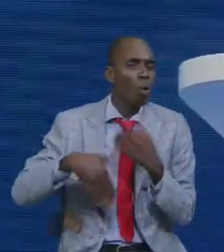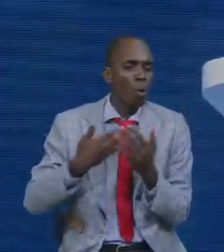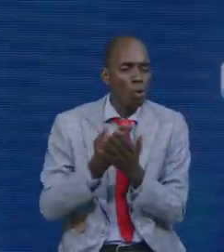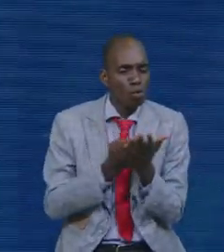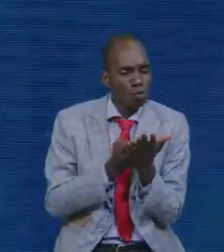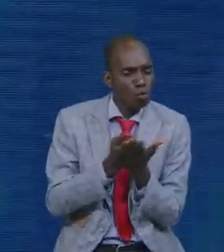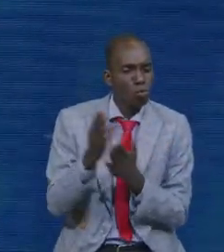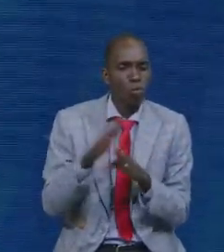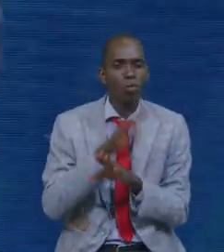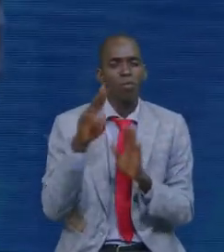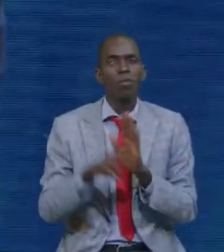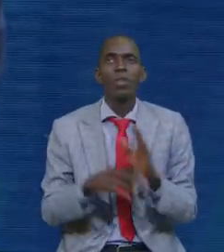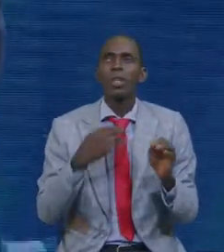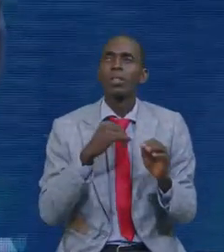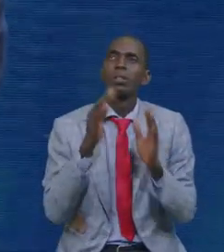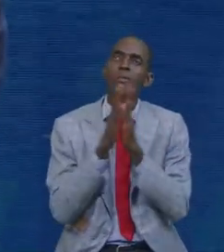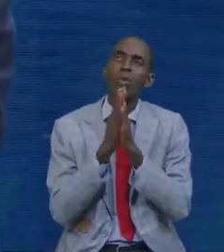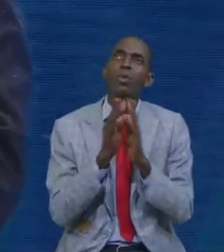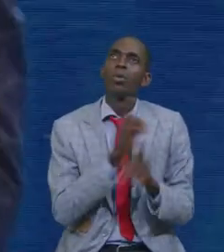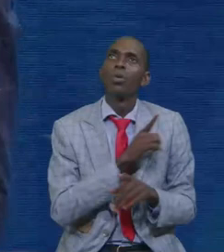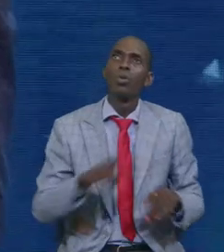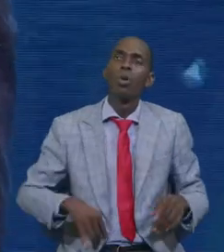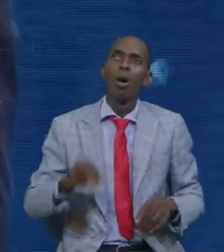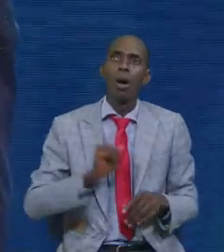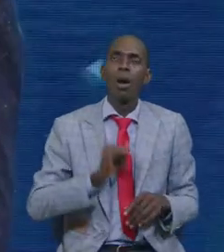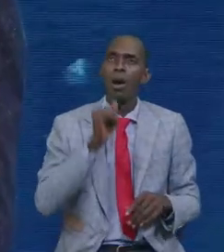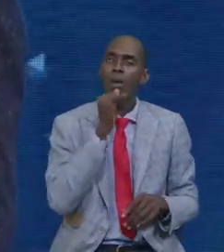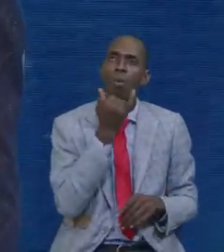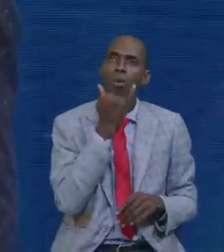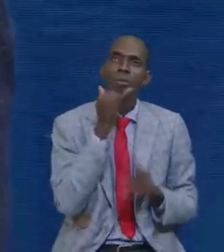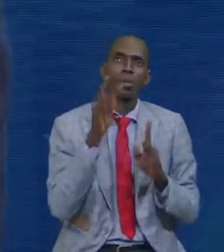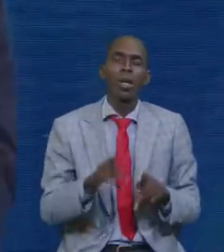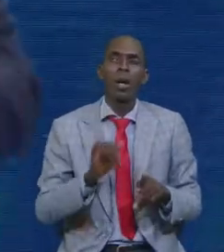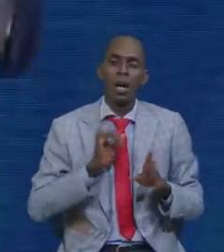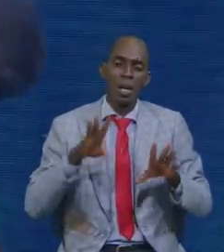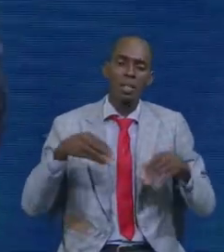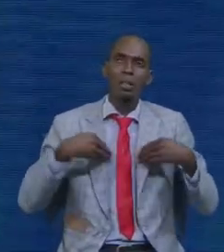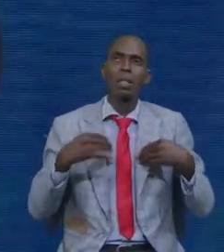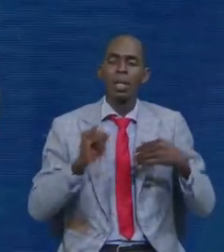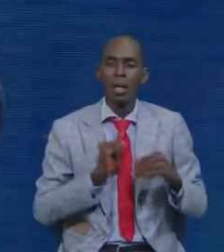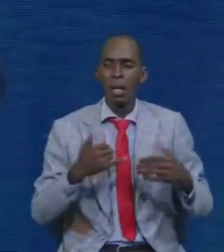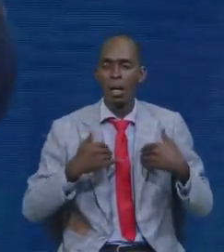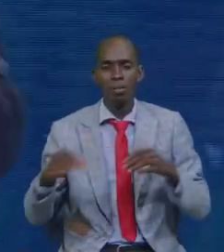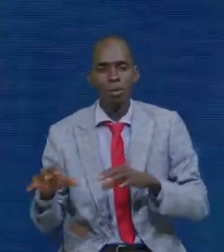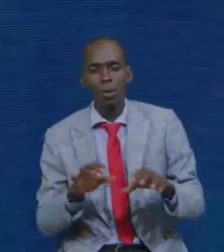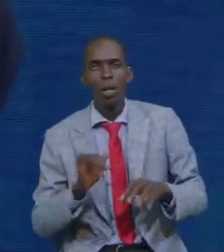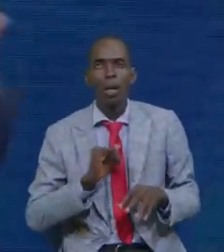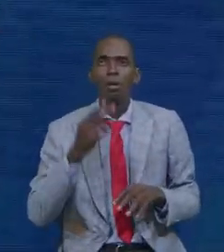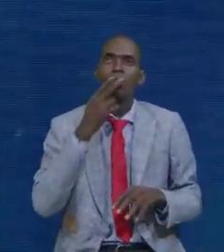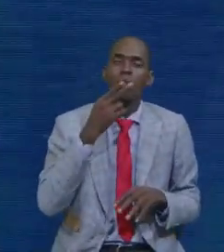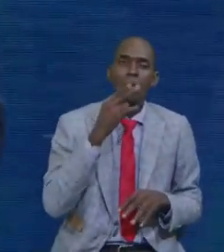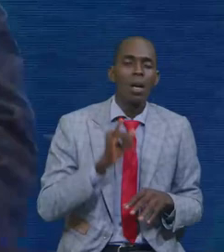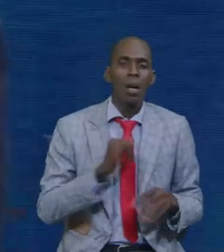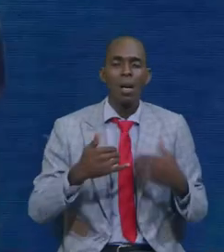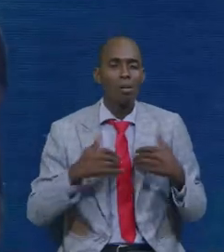I am the guilty one. I have said, I have done, I have gone, I've drunk, I've smoked, I've